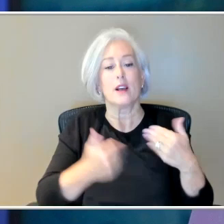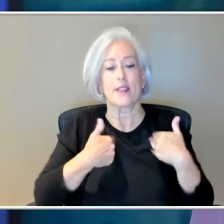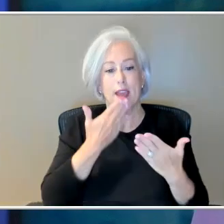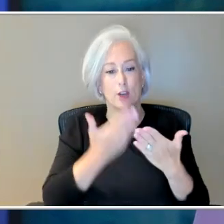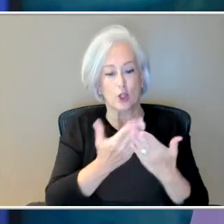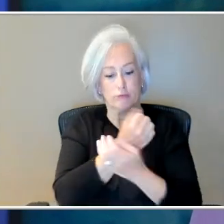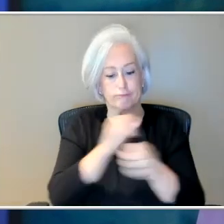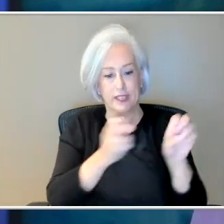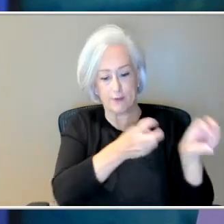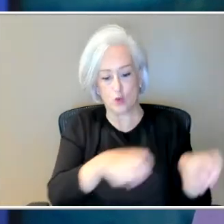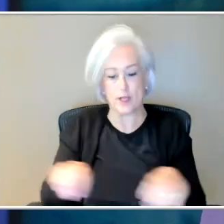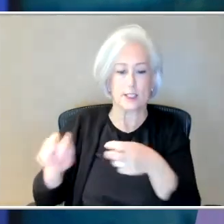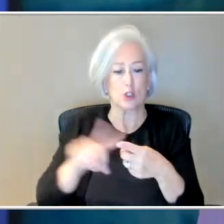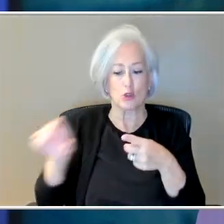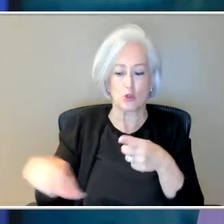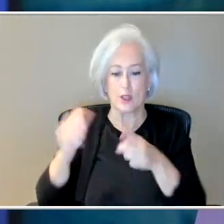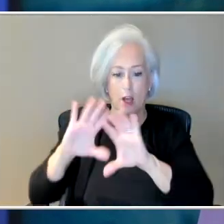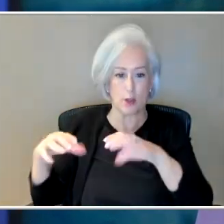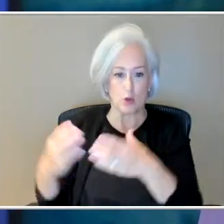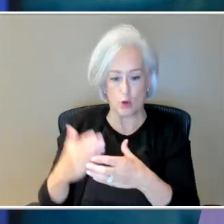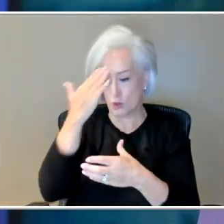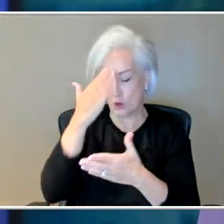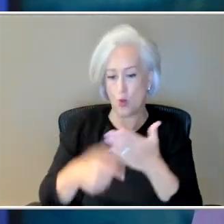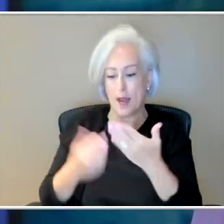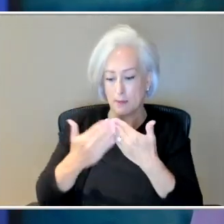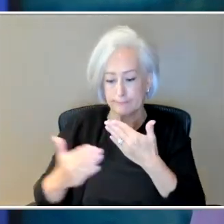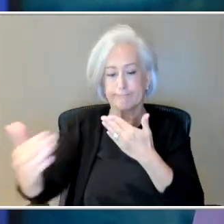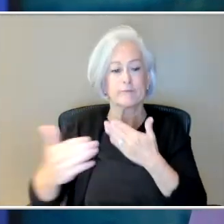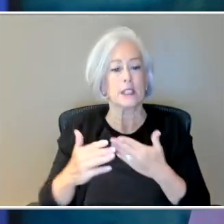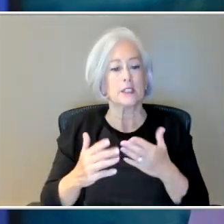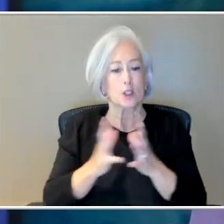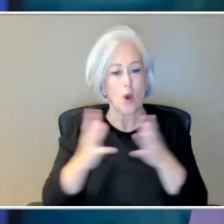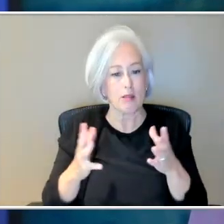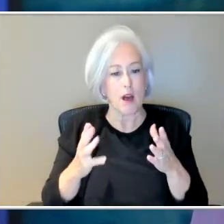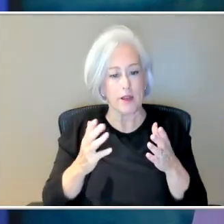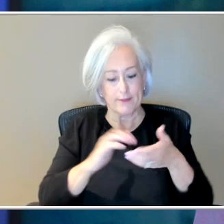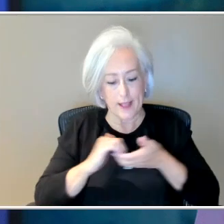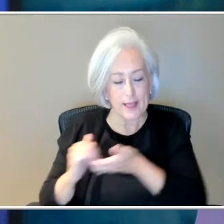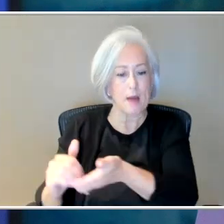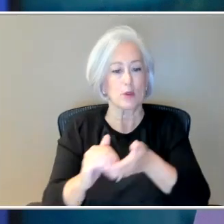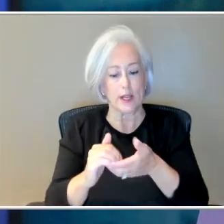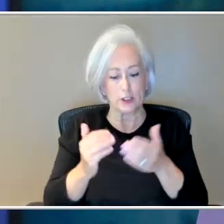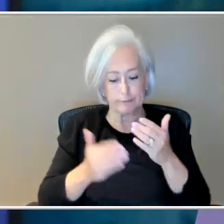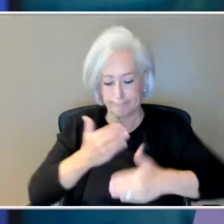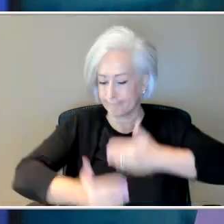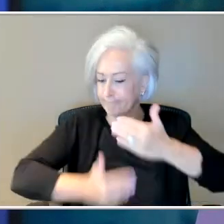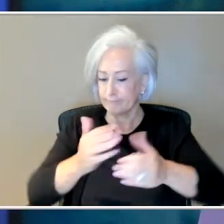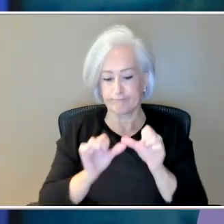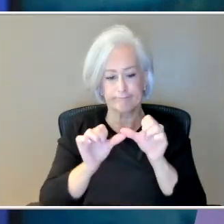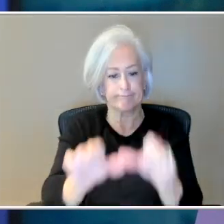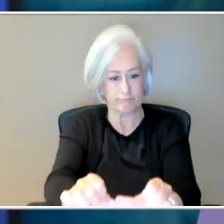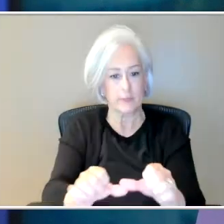so everybody understands how the care goes from there. So a lot of ongoing collaboration, and really that's why it ends up being